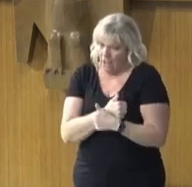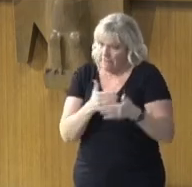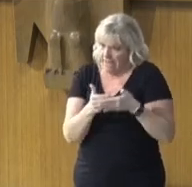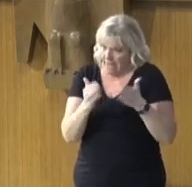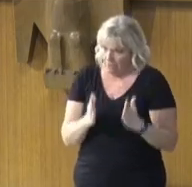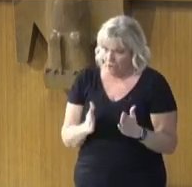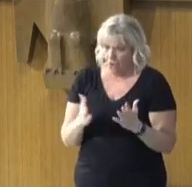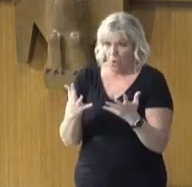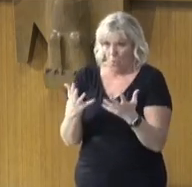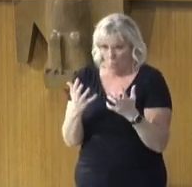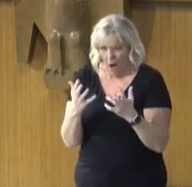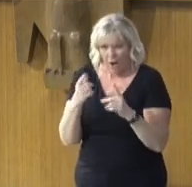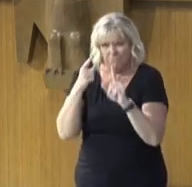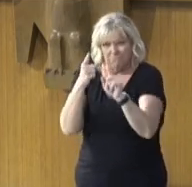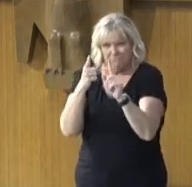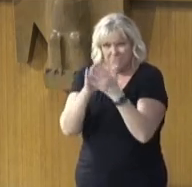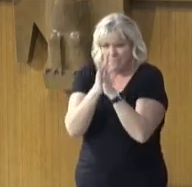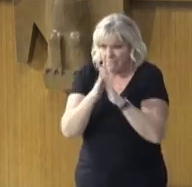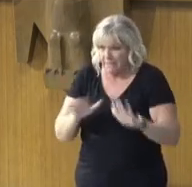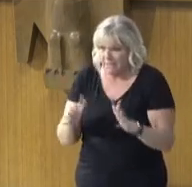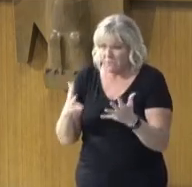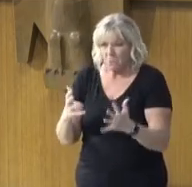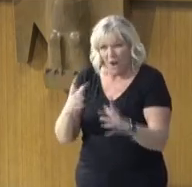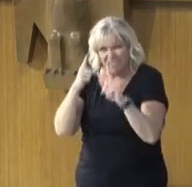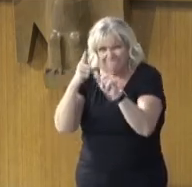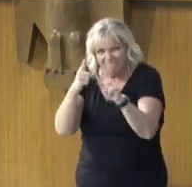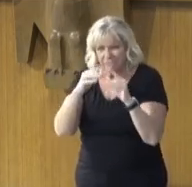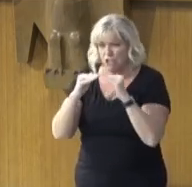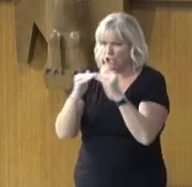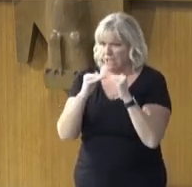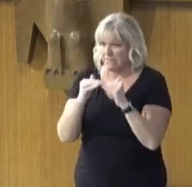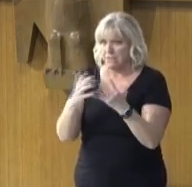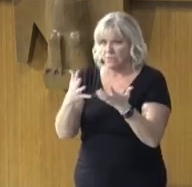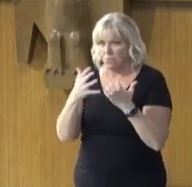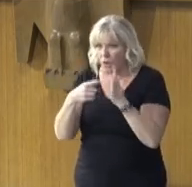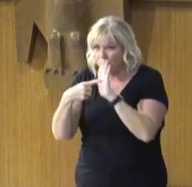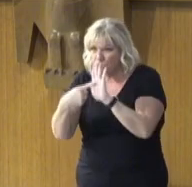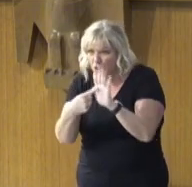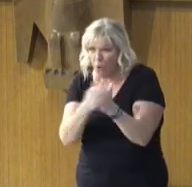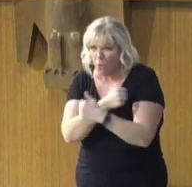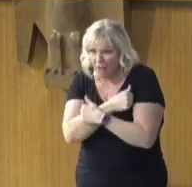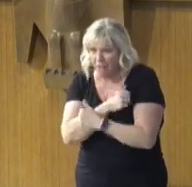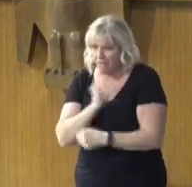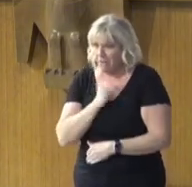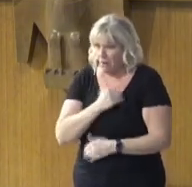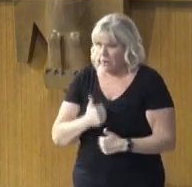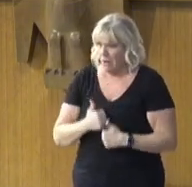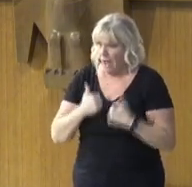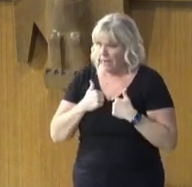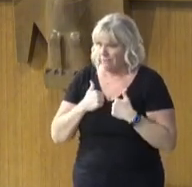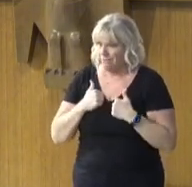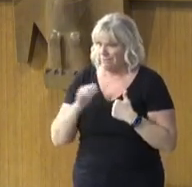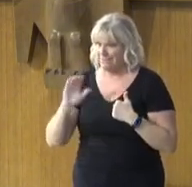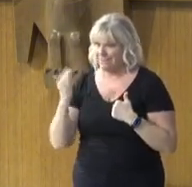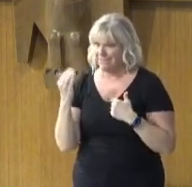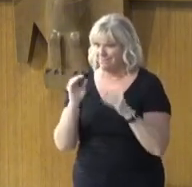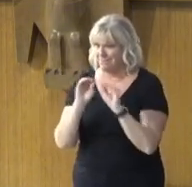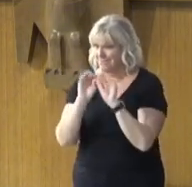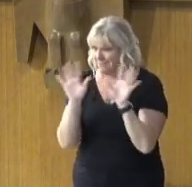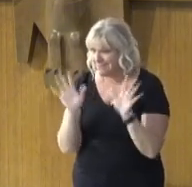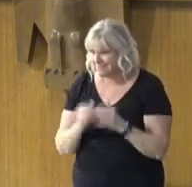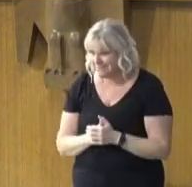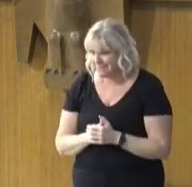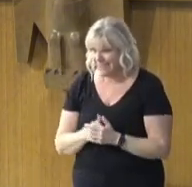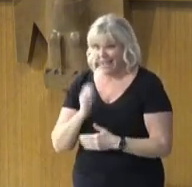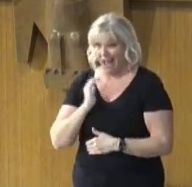peace and work for justice and cultivate compassion in our lives, it becomes evident how those beliefs